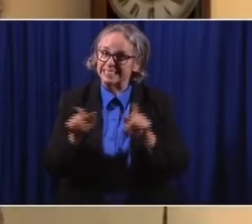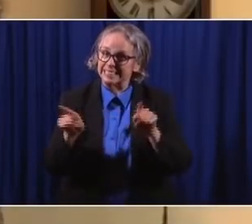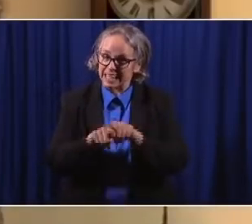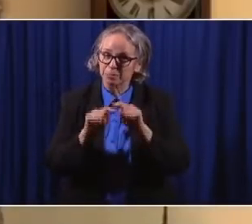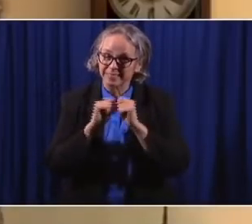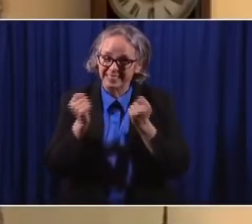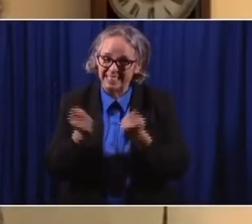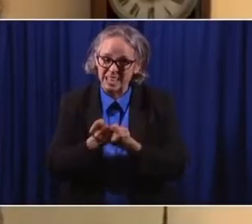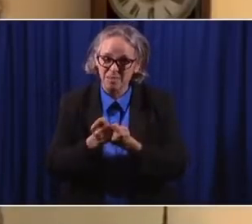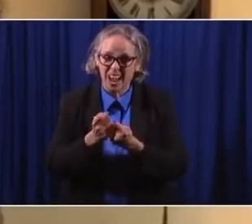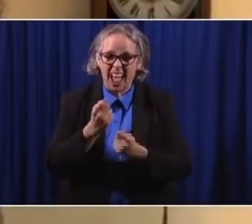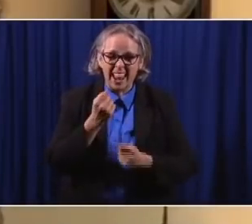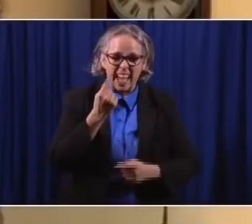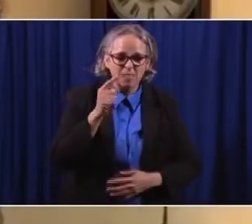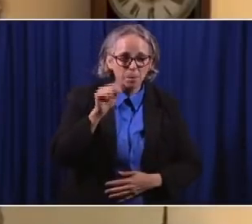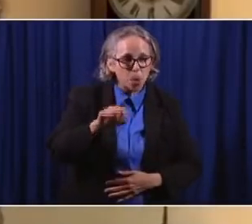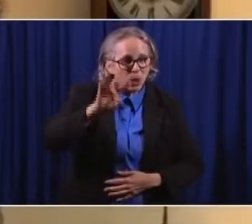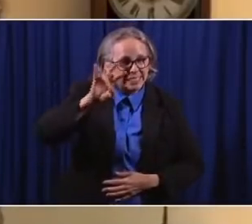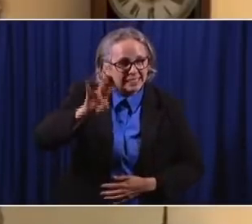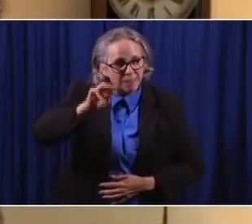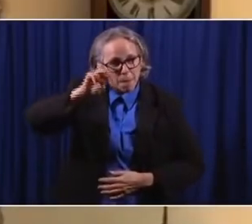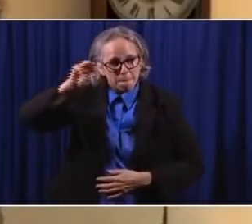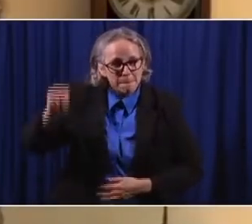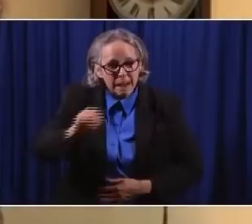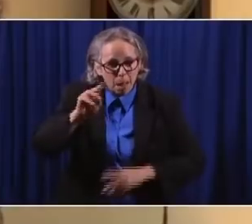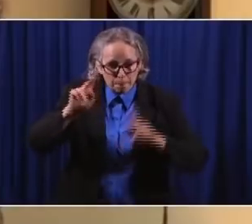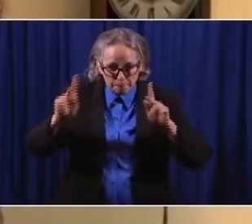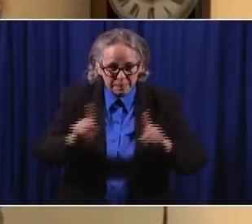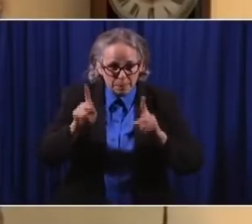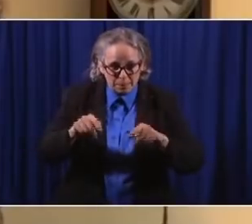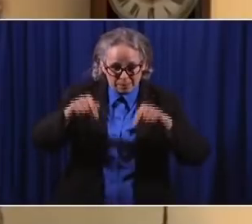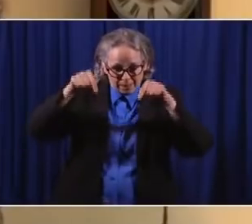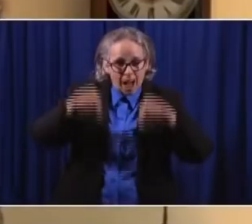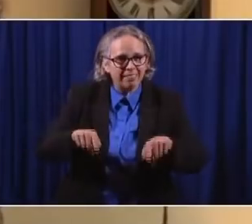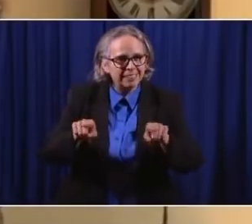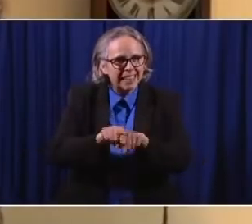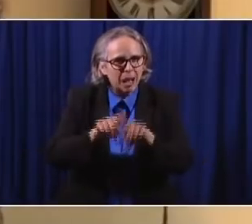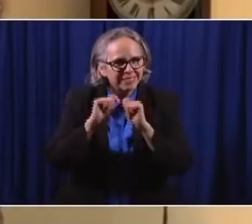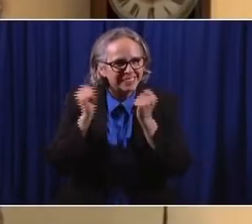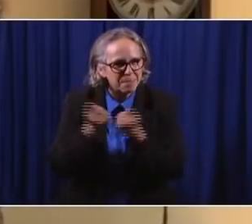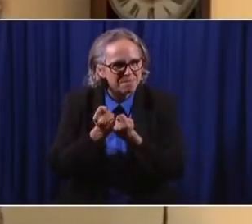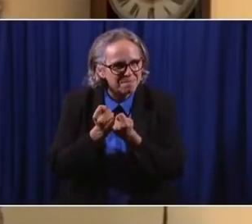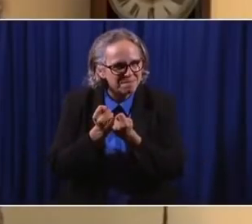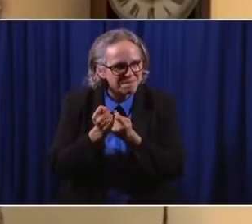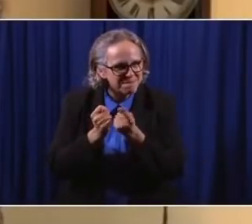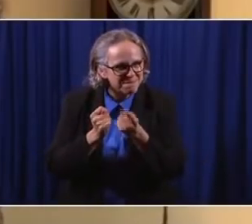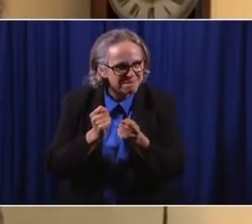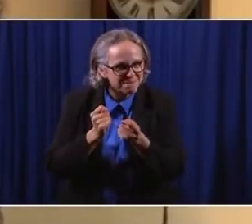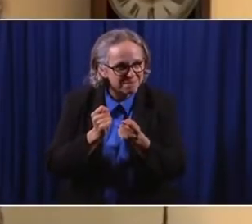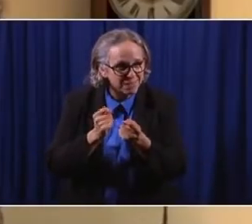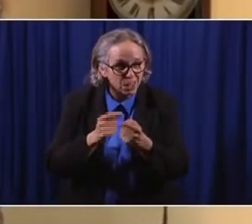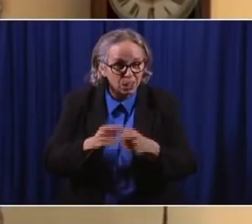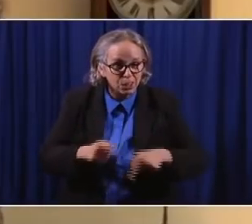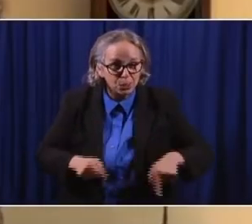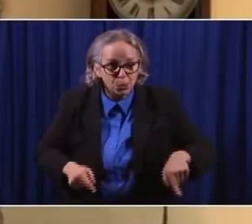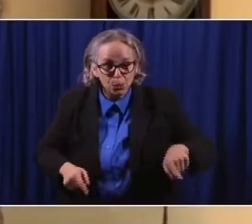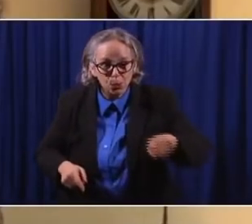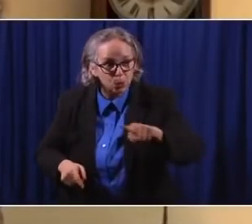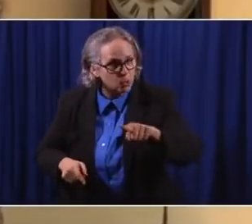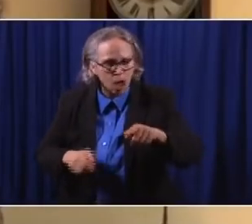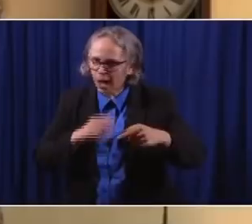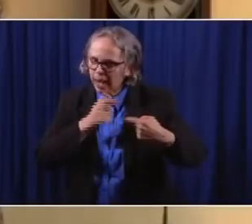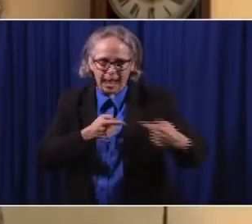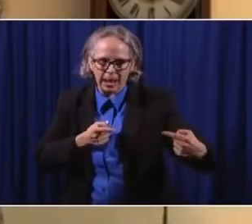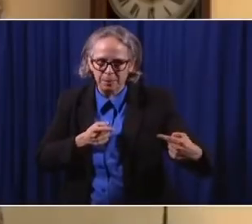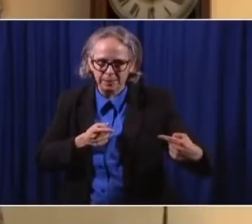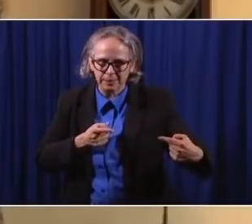so of us. Each other is not the enemy. The enemy is the virus. And we